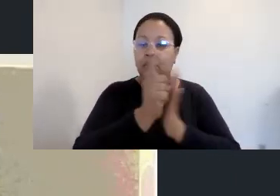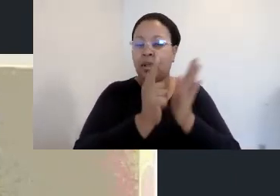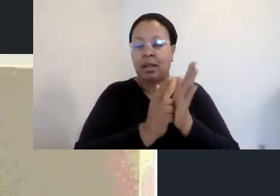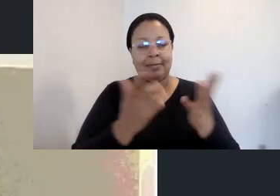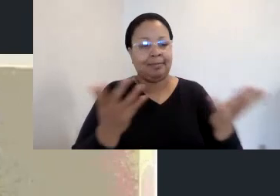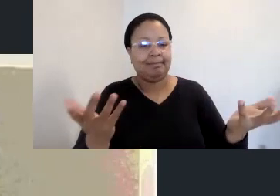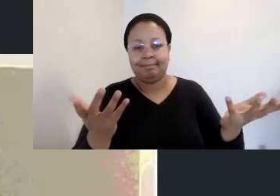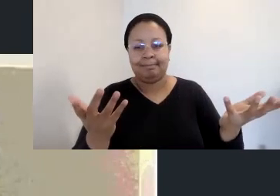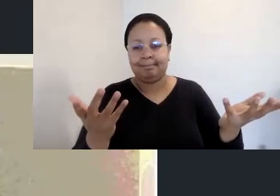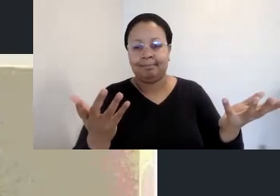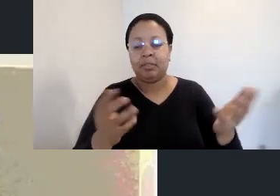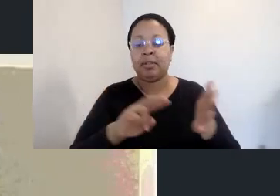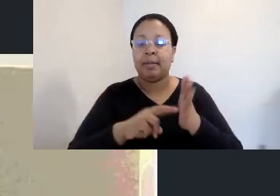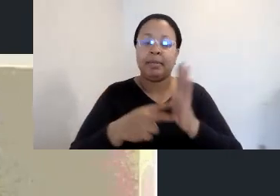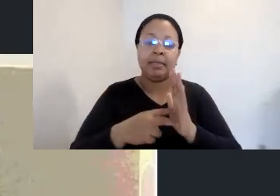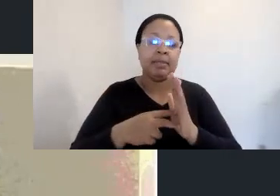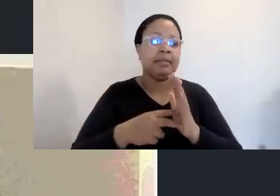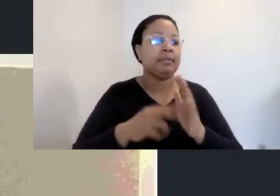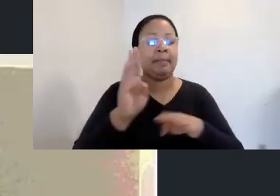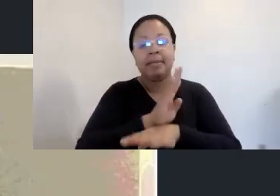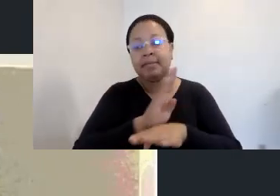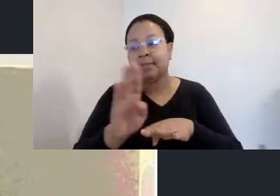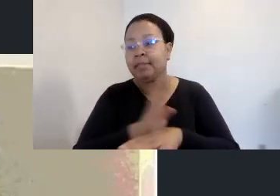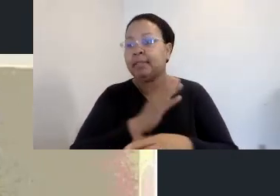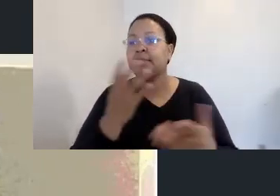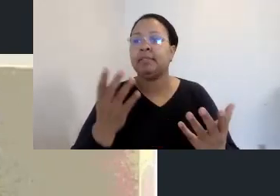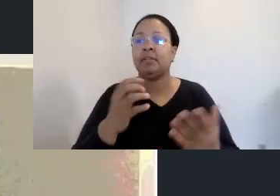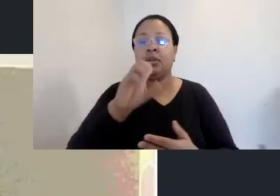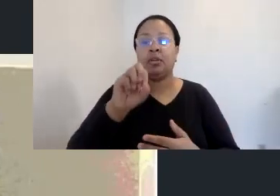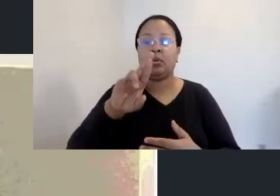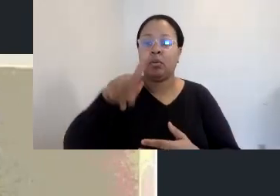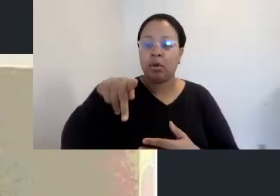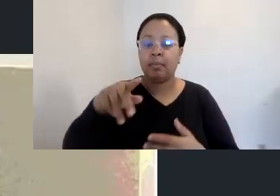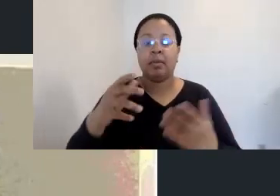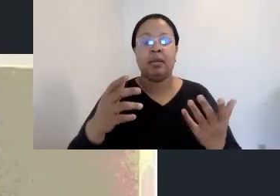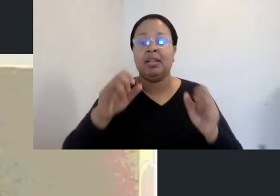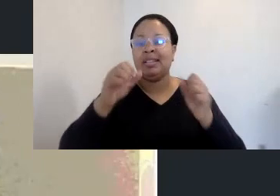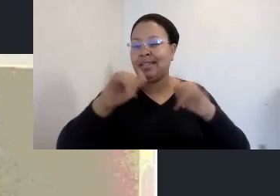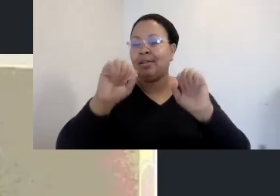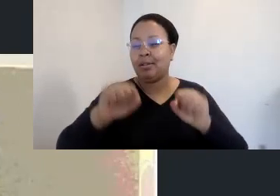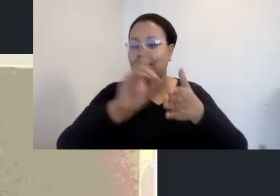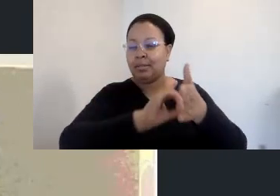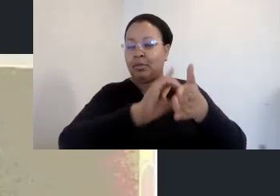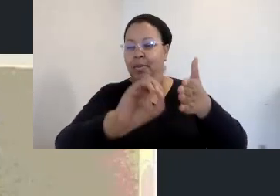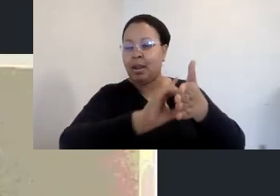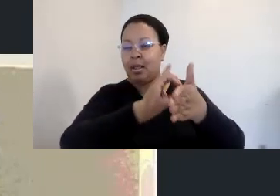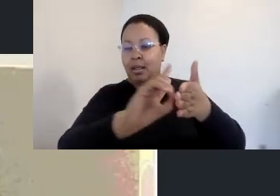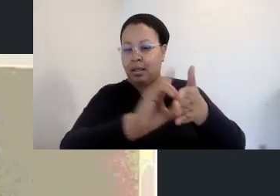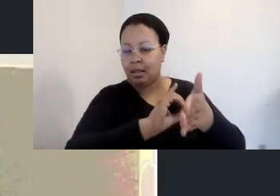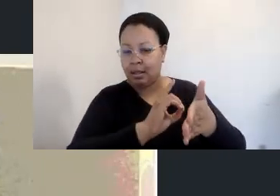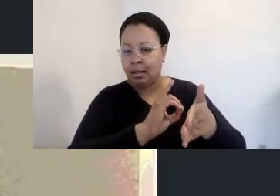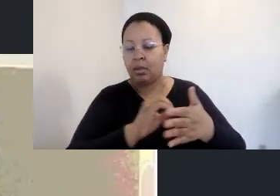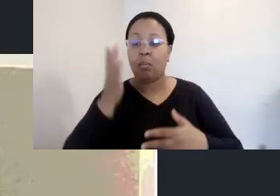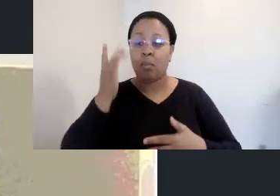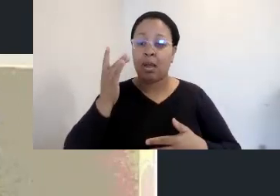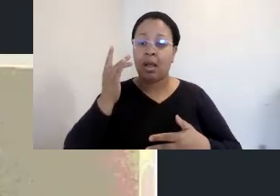corporations, businesses, federal agencies could still discriminate against people with disabilities